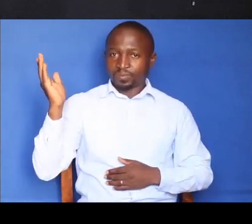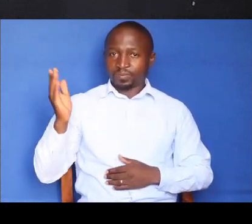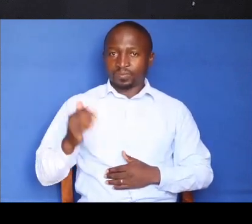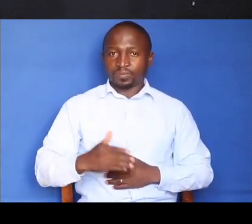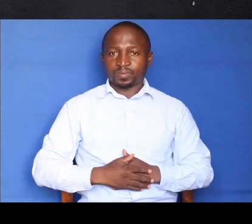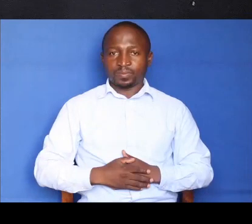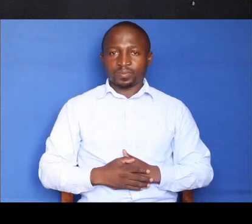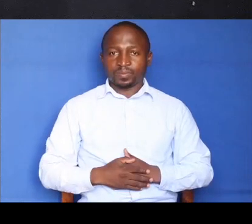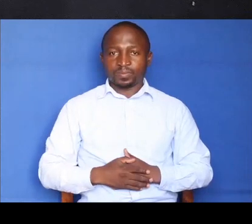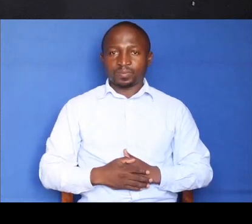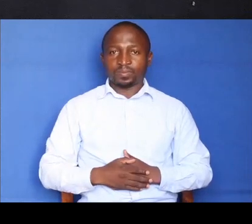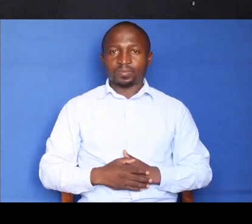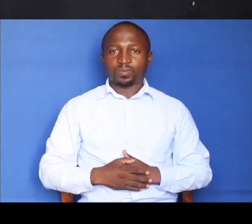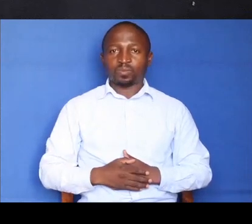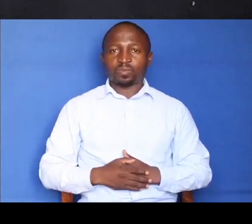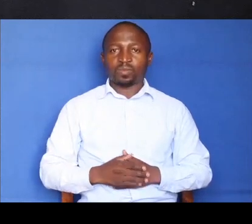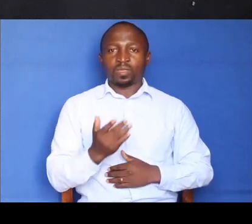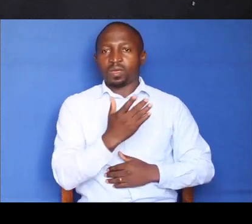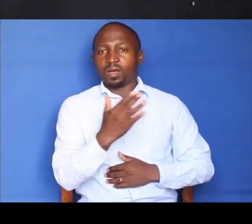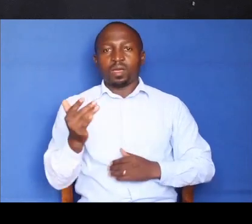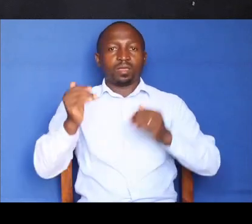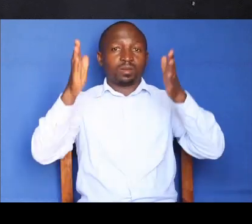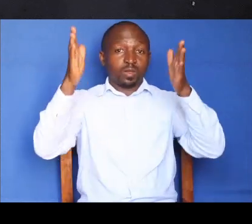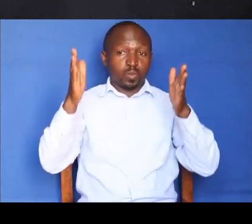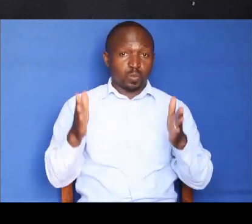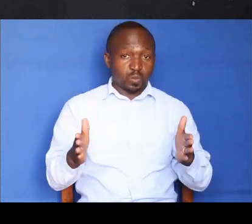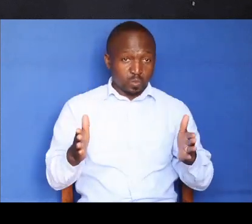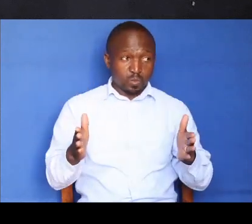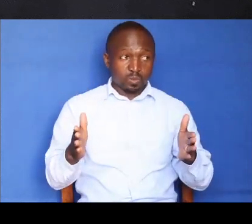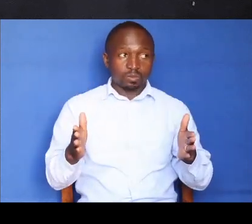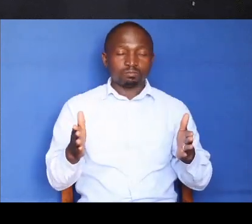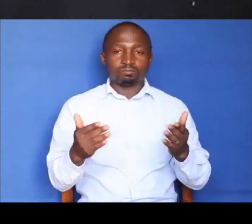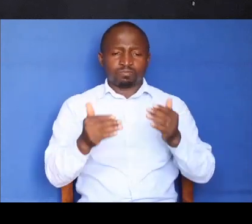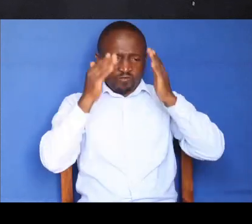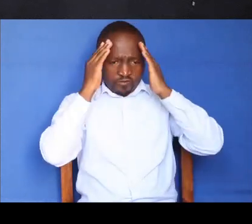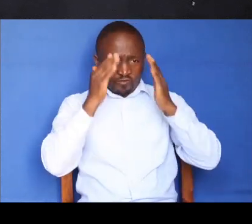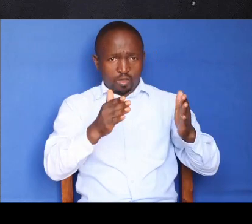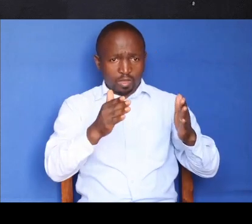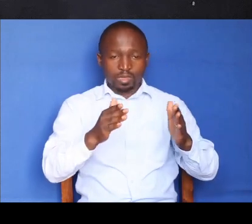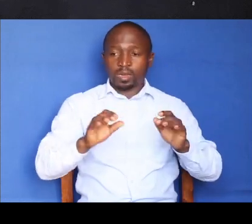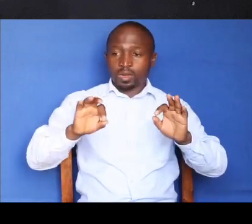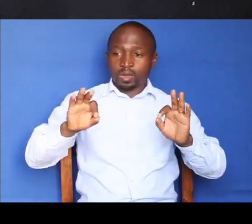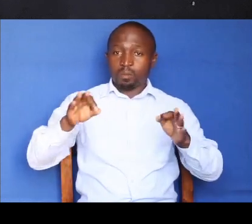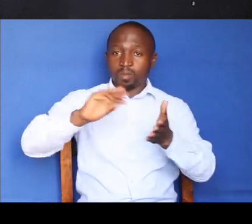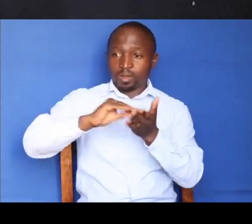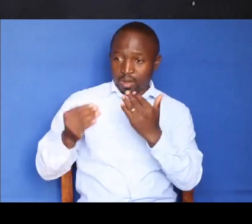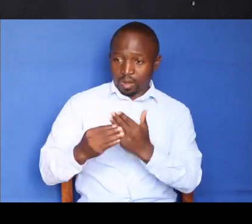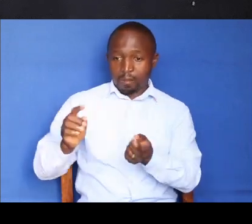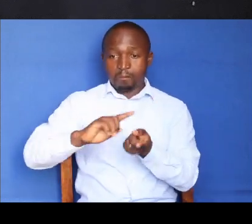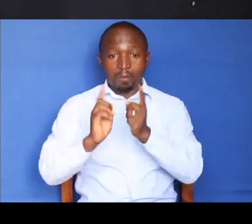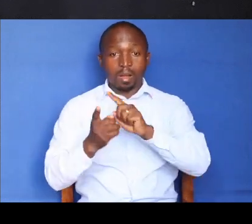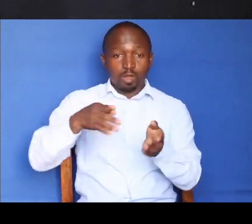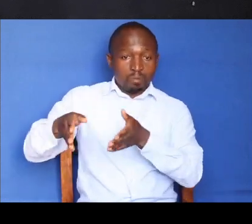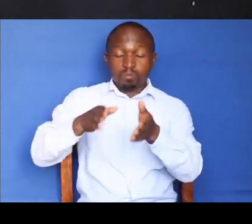The main types, by taking into consideration on how river rejuvenation occurs, are 3.